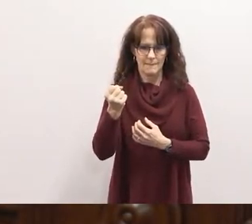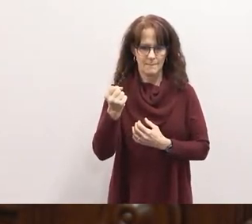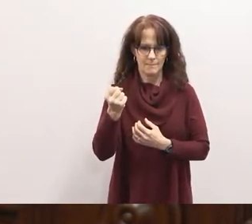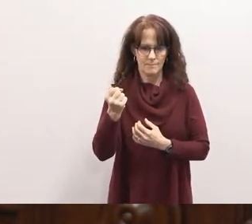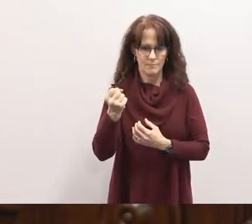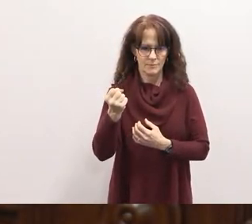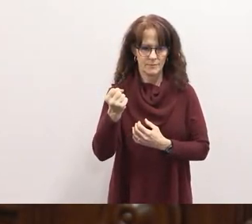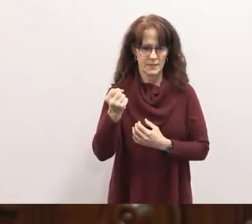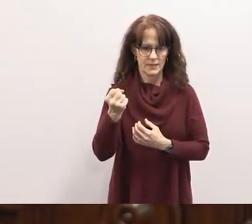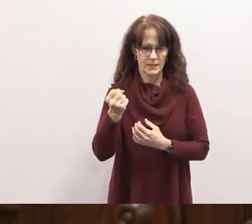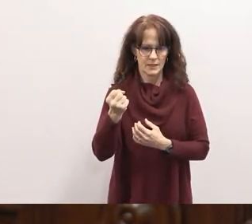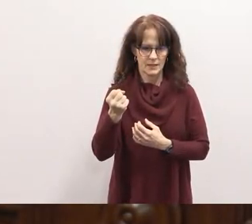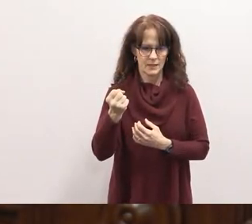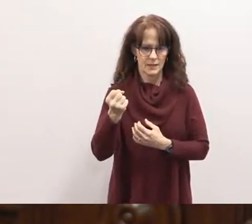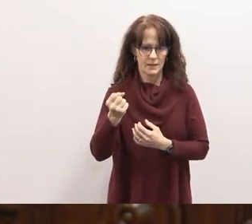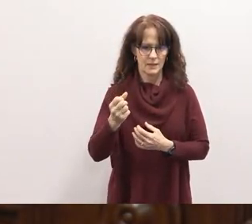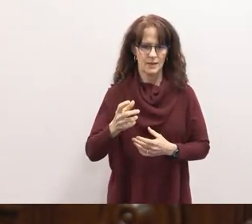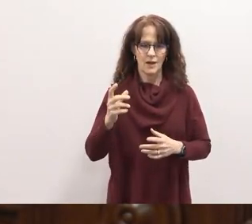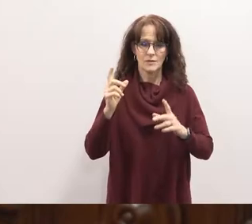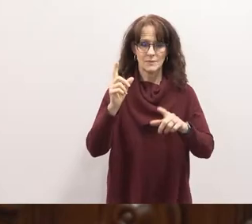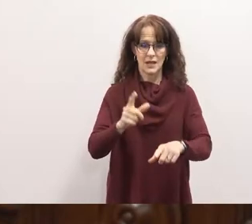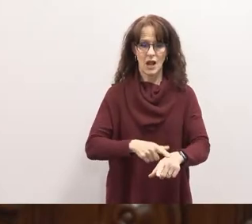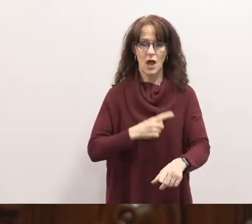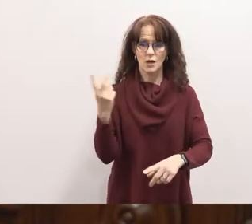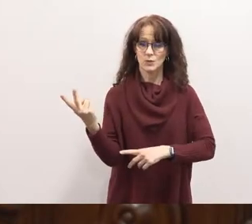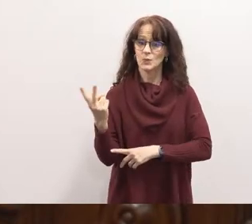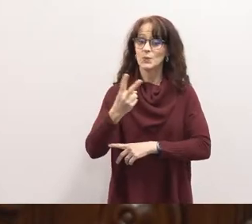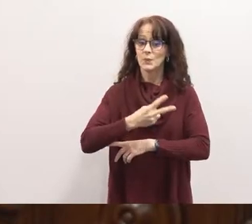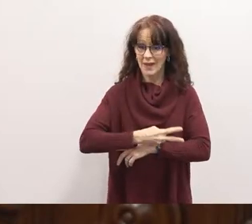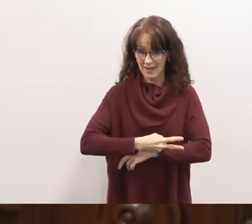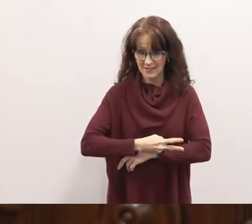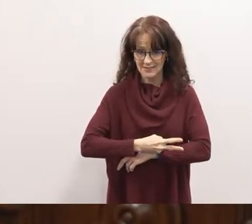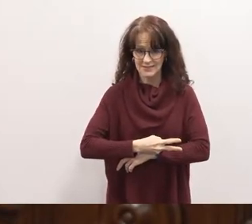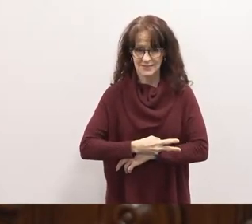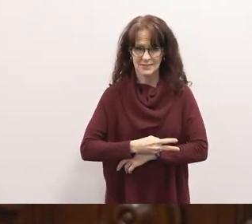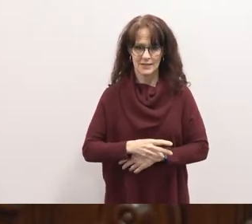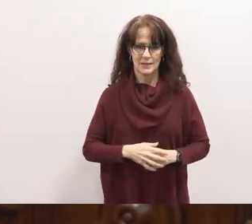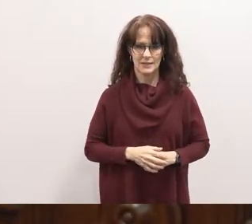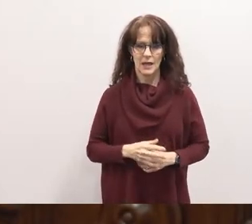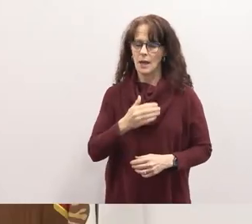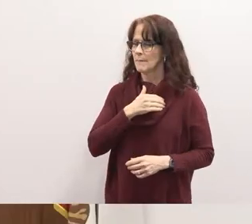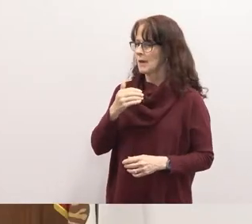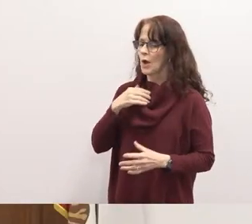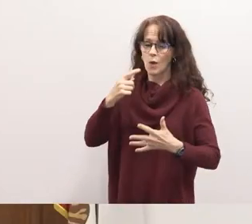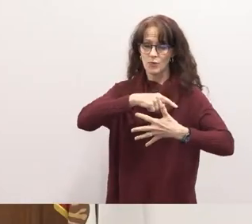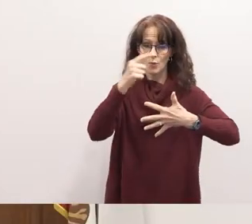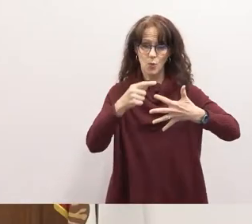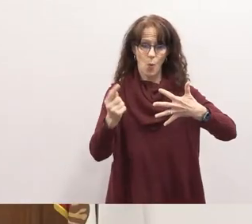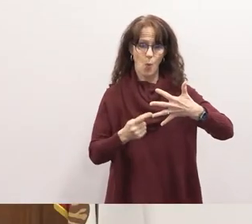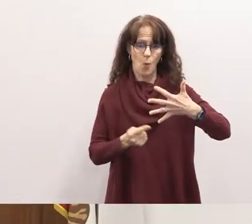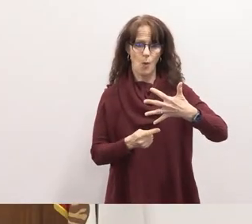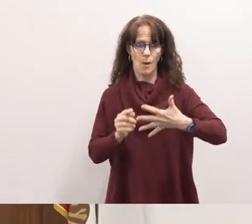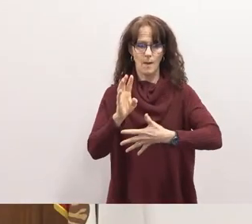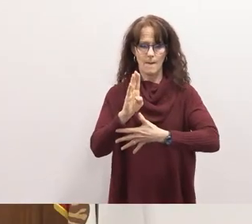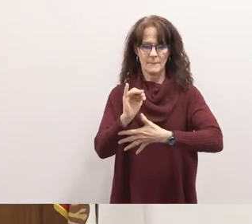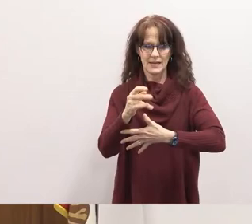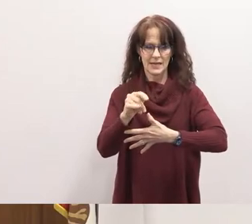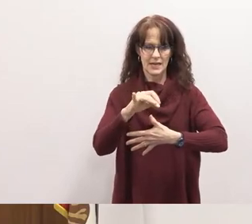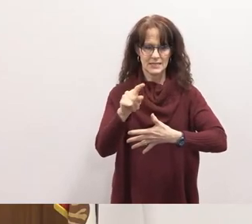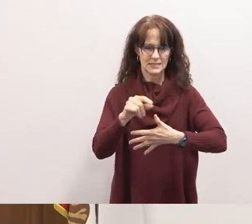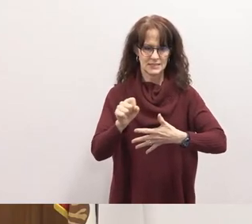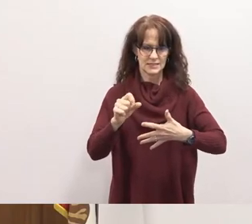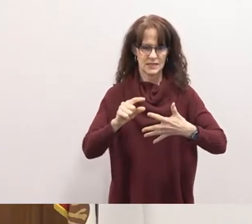side today. Okay. It's been a long 2 days. I know. All right. Member Benitez? Present. President